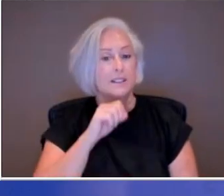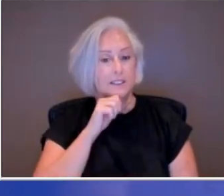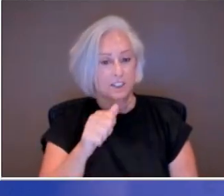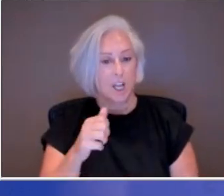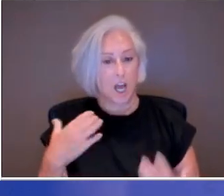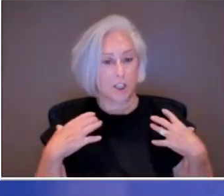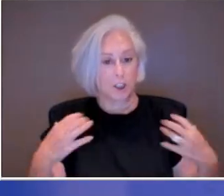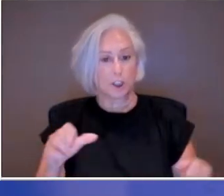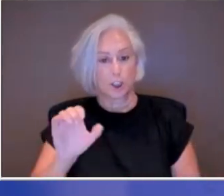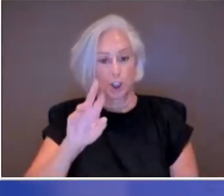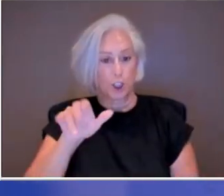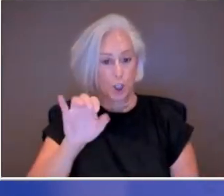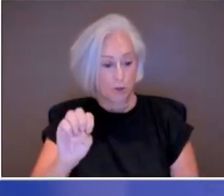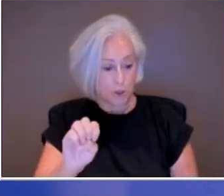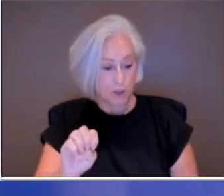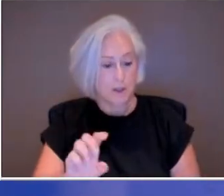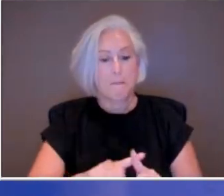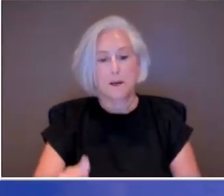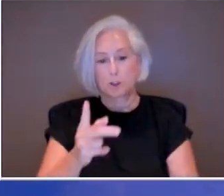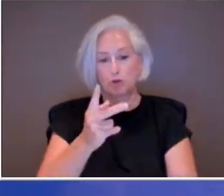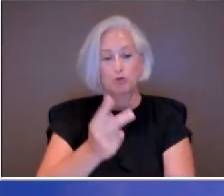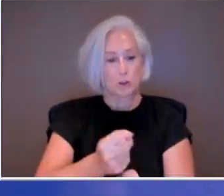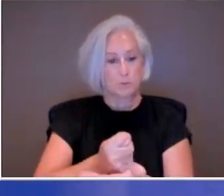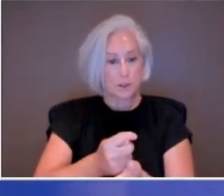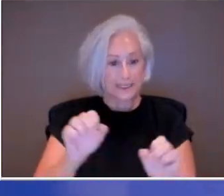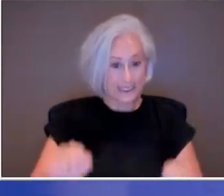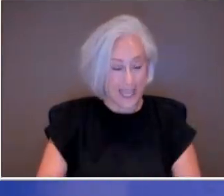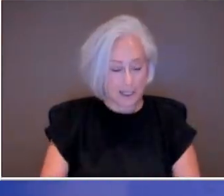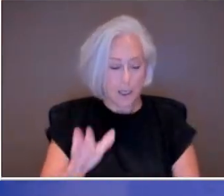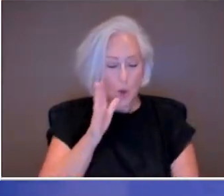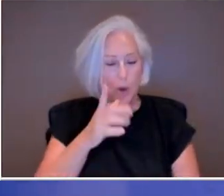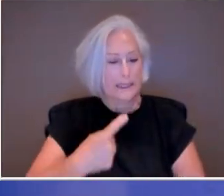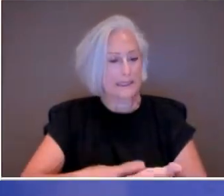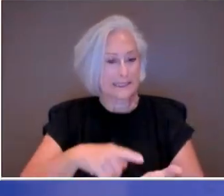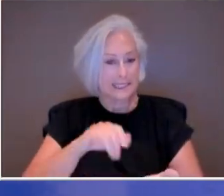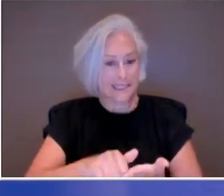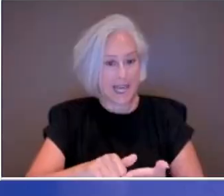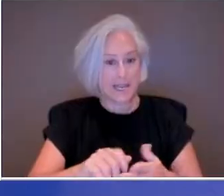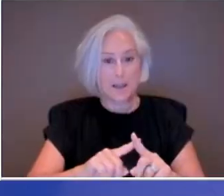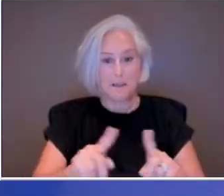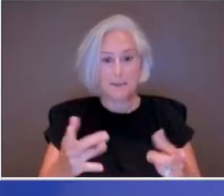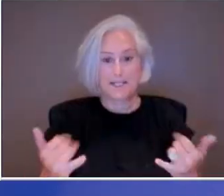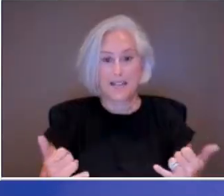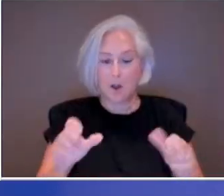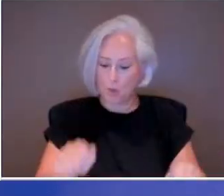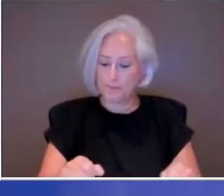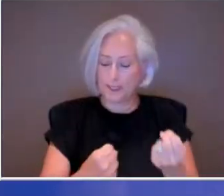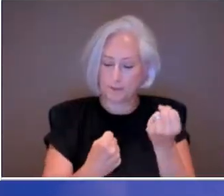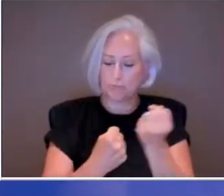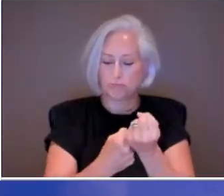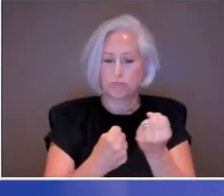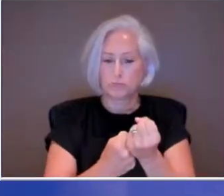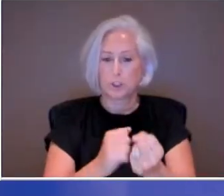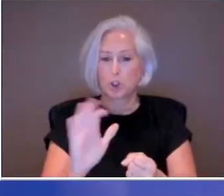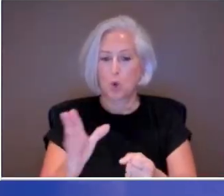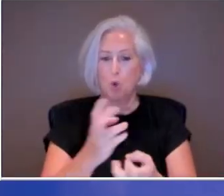Okay. And he said, so we're going to talk about that. But meanwhile, we need to stabilize your arm